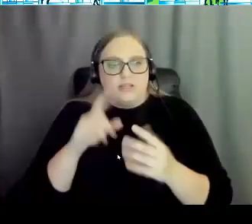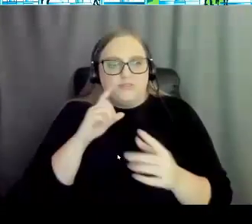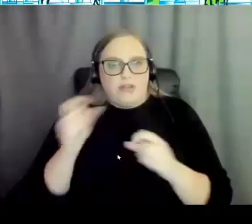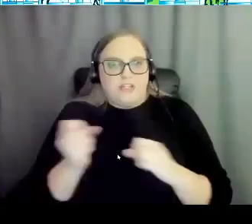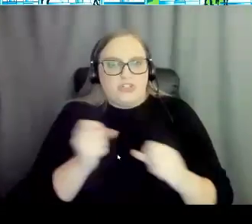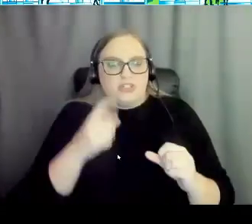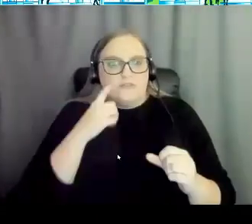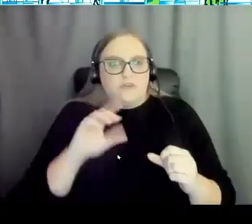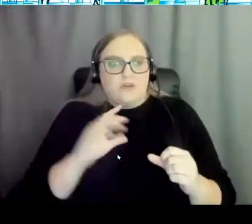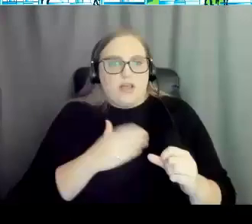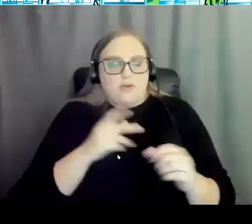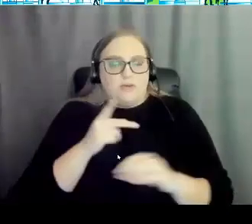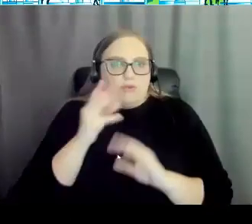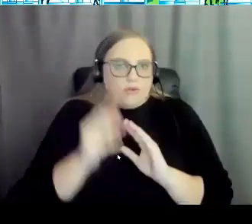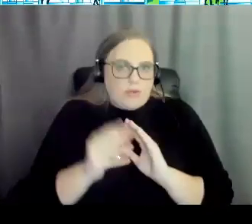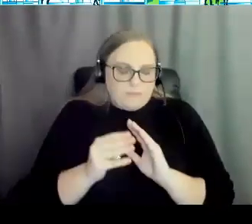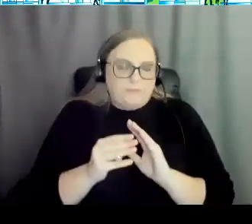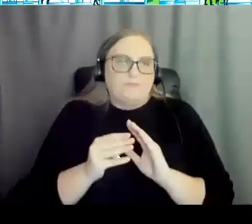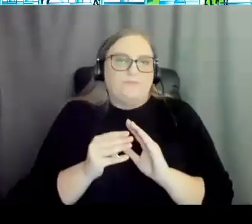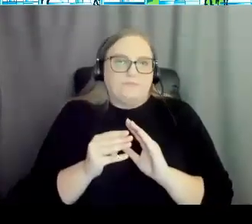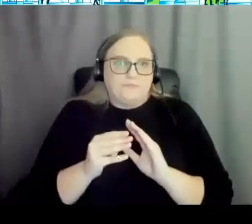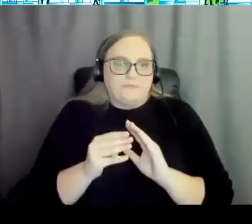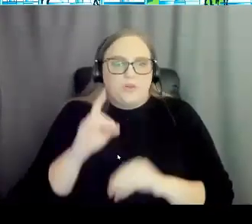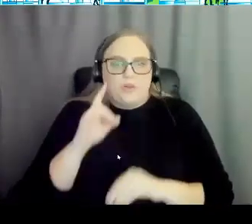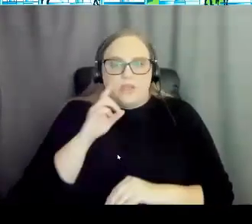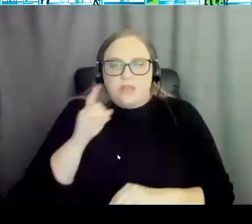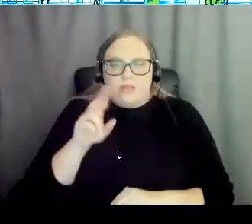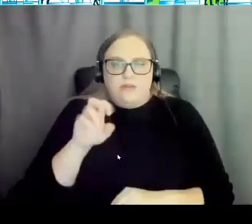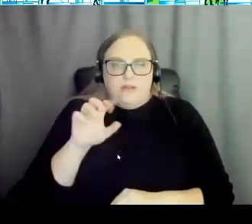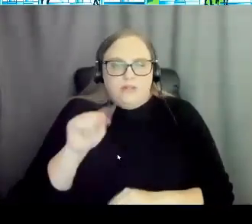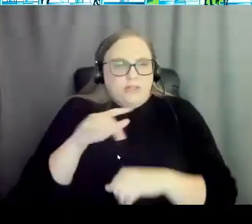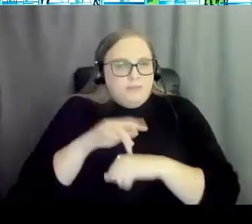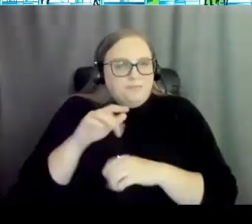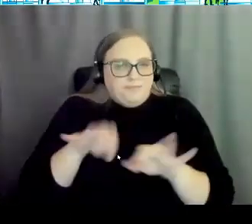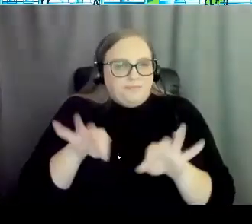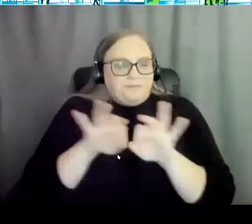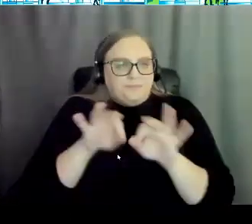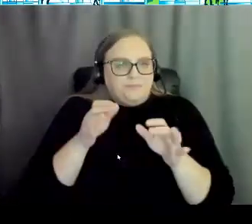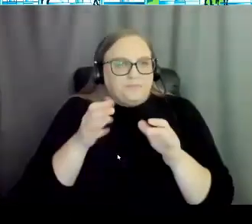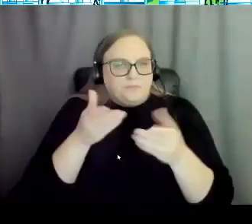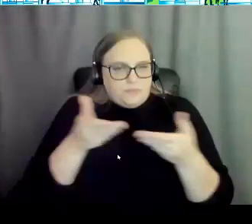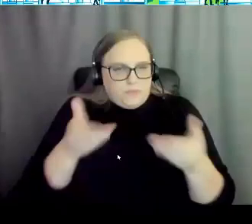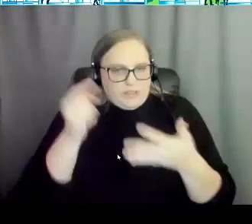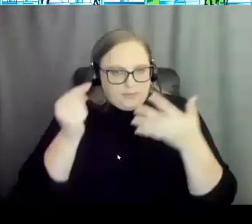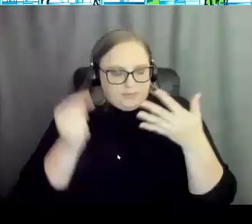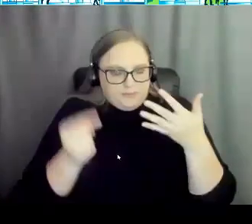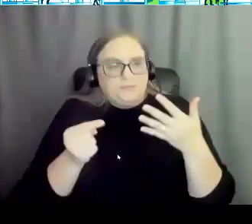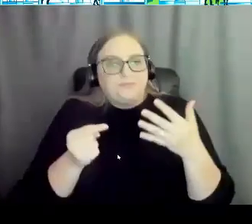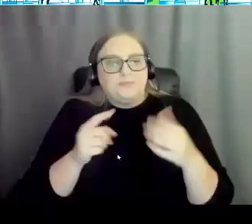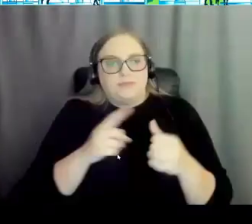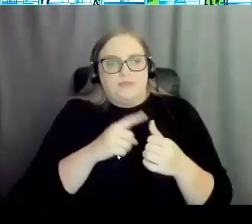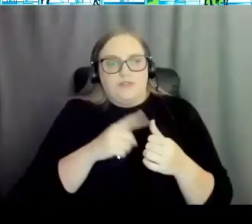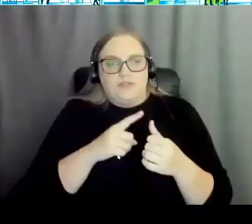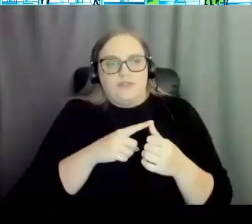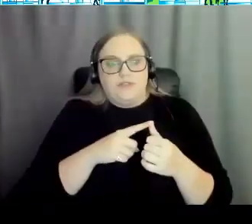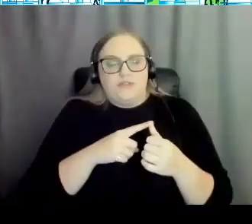our program. And so I think that, Vincent, you touched on sort of key points. I think that, so the first way is that